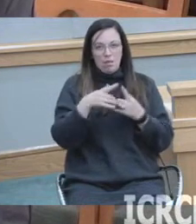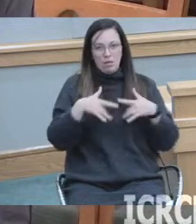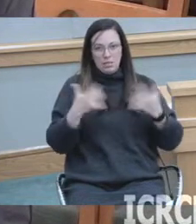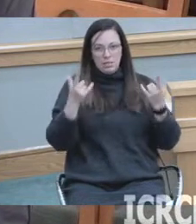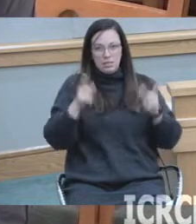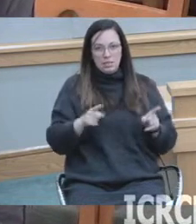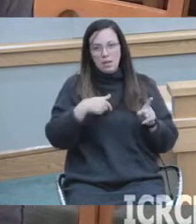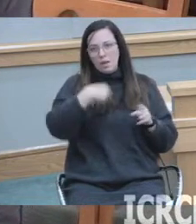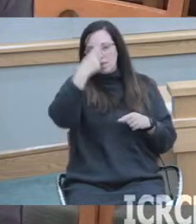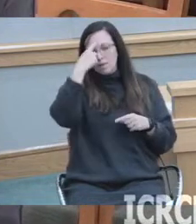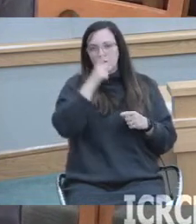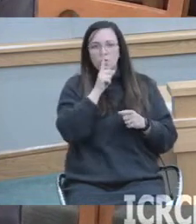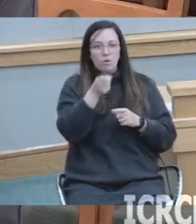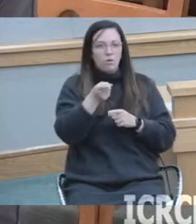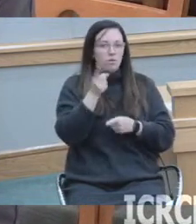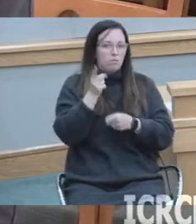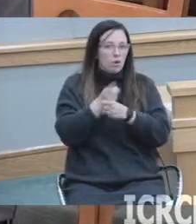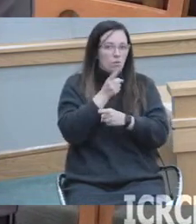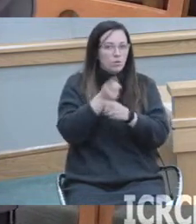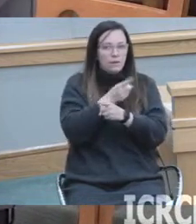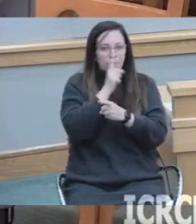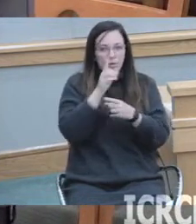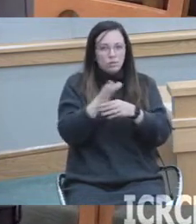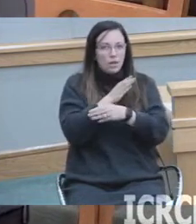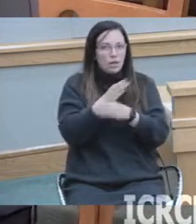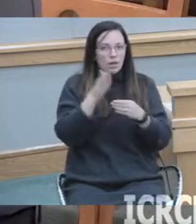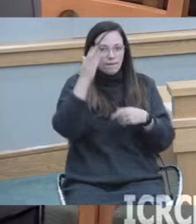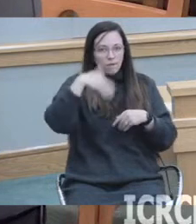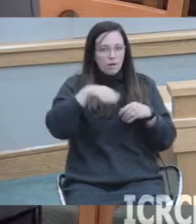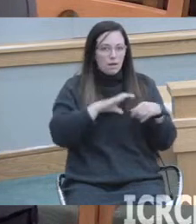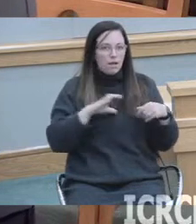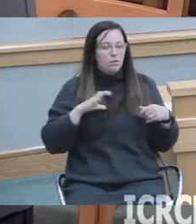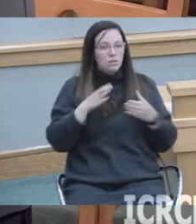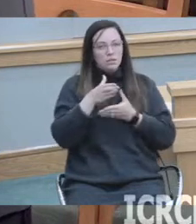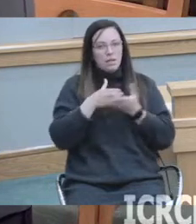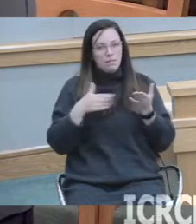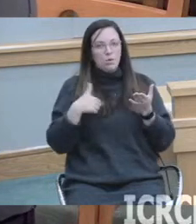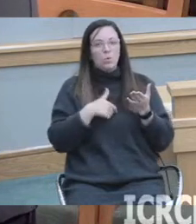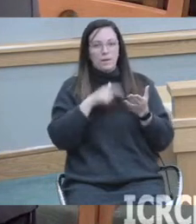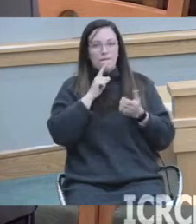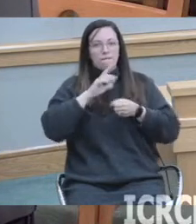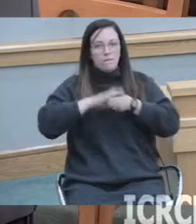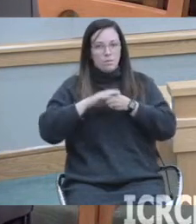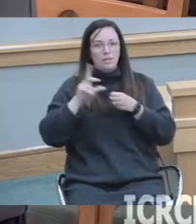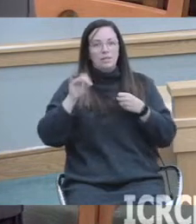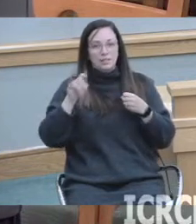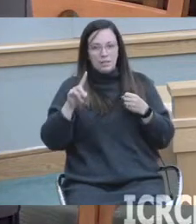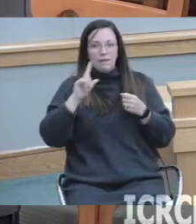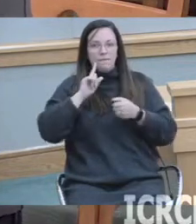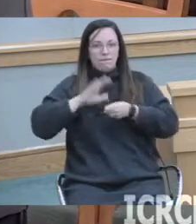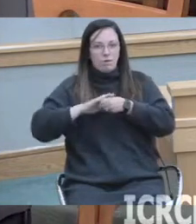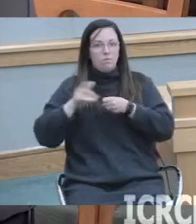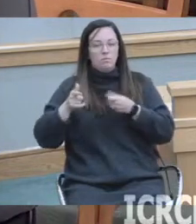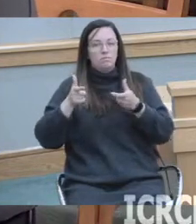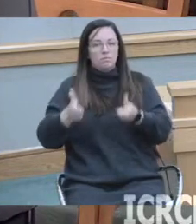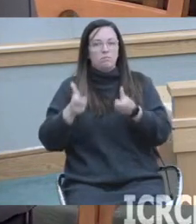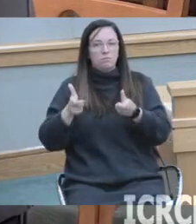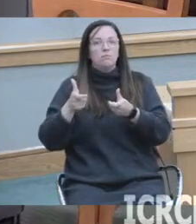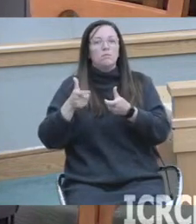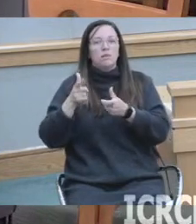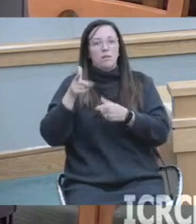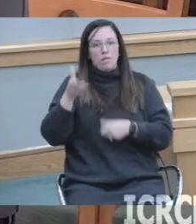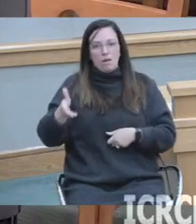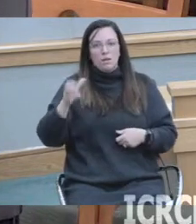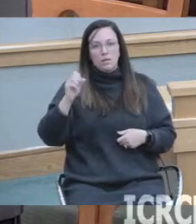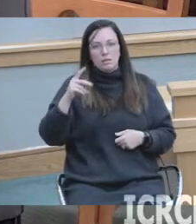to share before council. Some of those are, we did confirm that the subject did fire shots at Speedway prior to the officers arriving